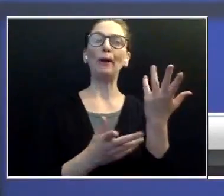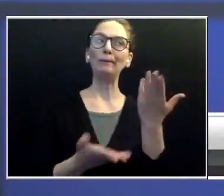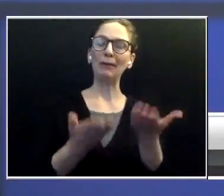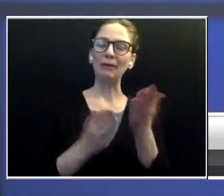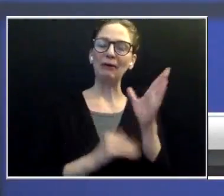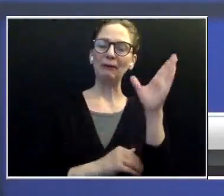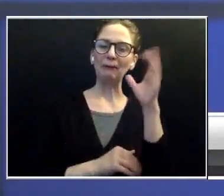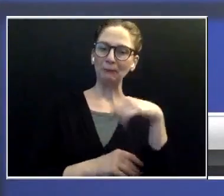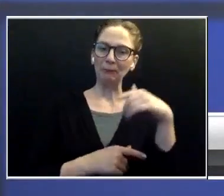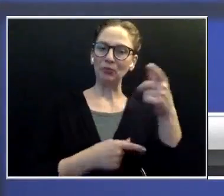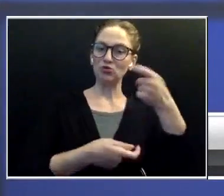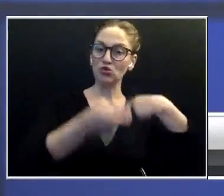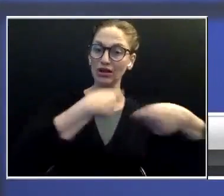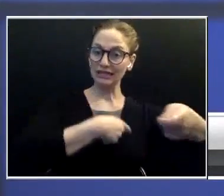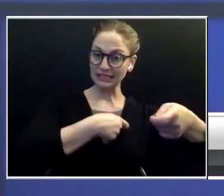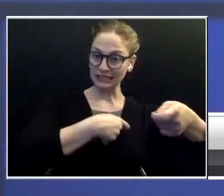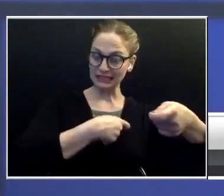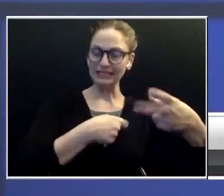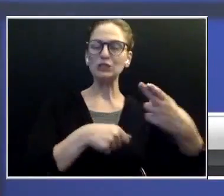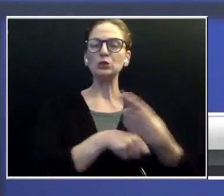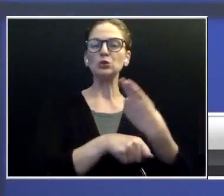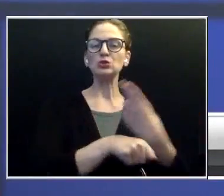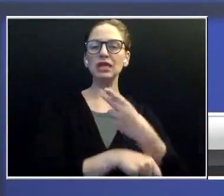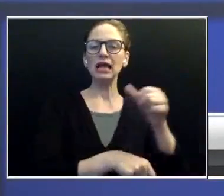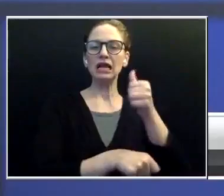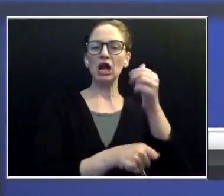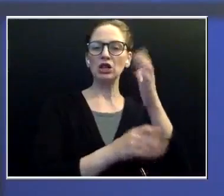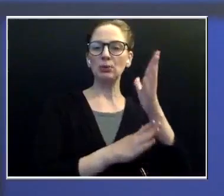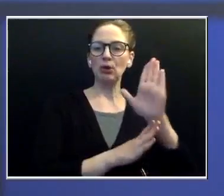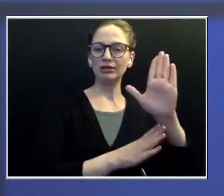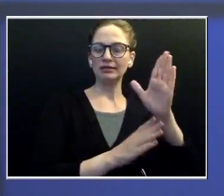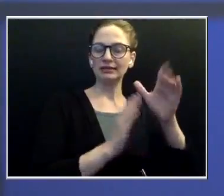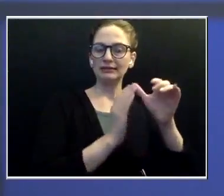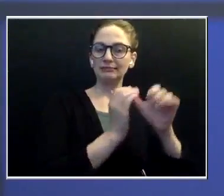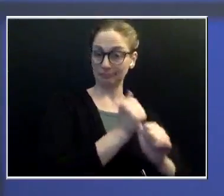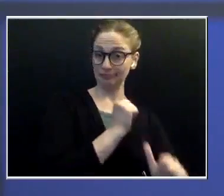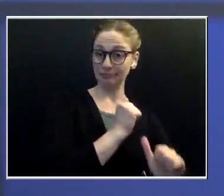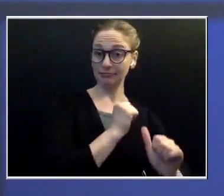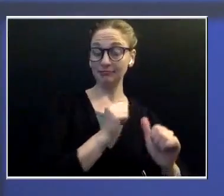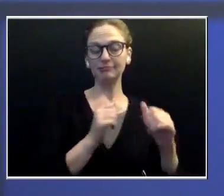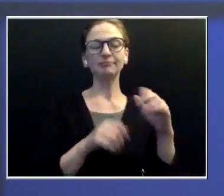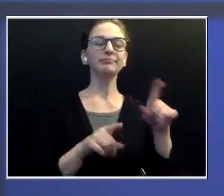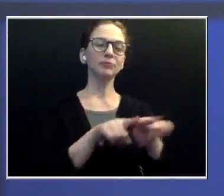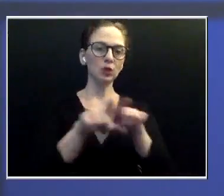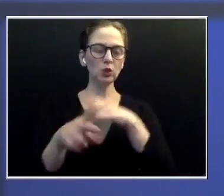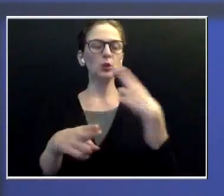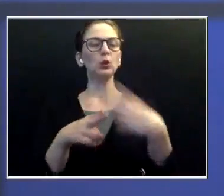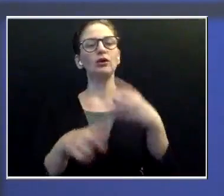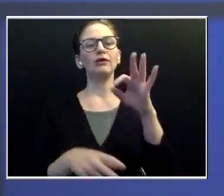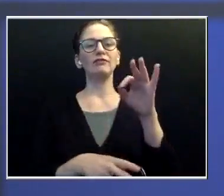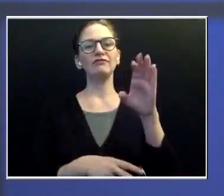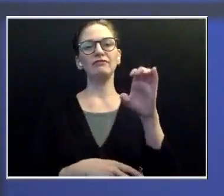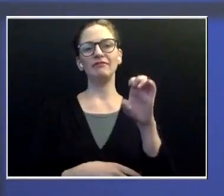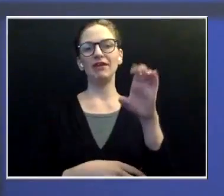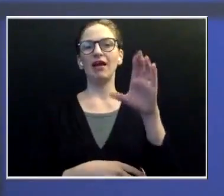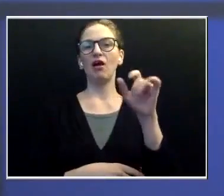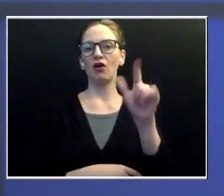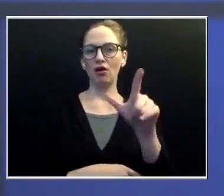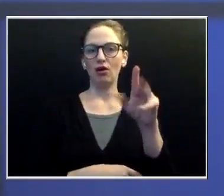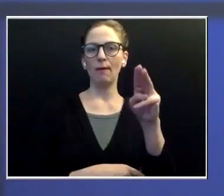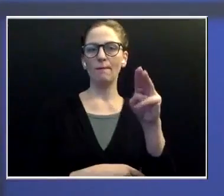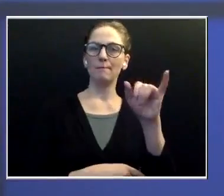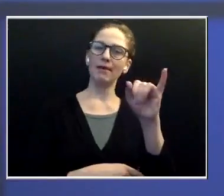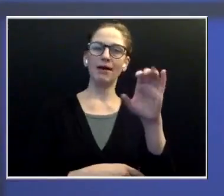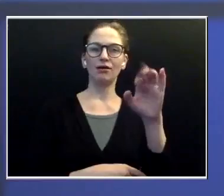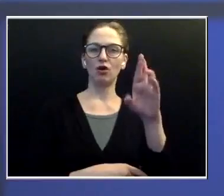another person's waste, also known as fecal microbiota transplants, or FMT, as we'll be referring to it